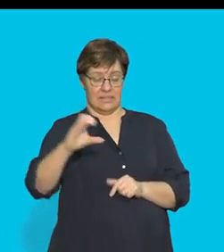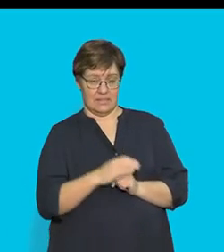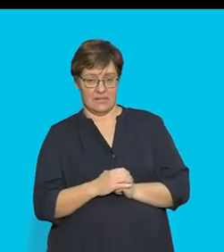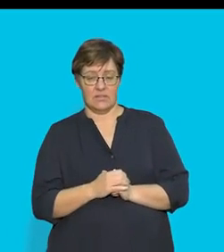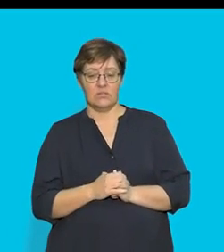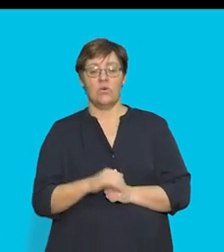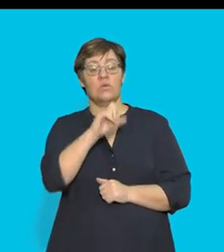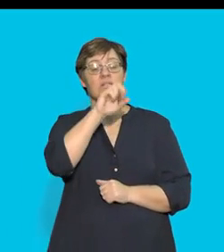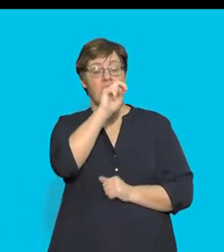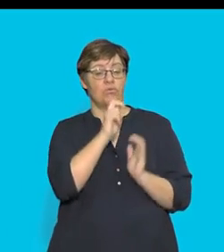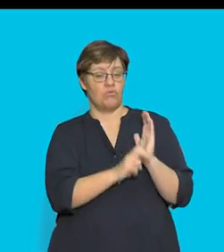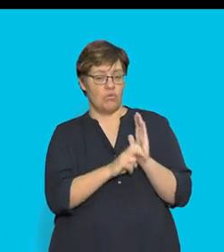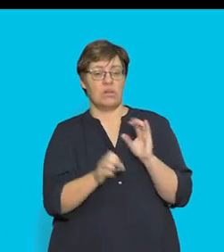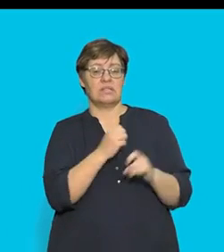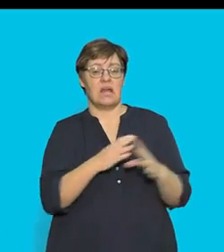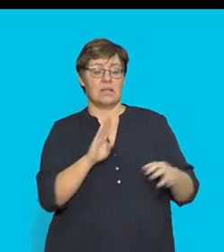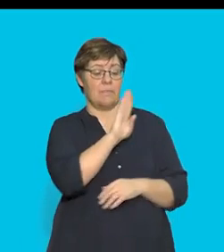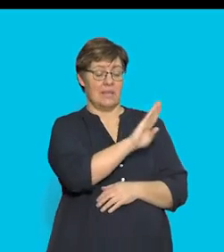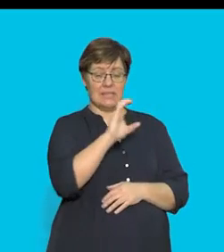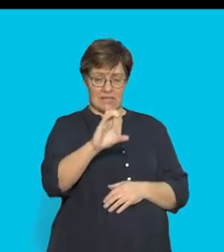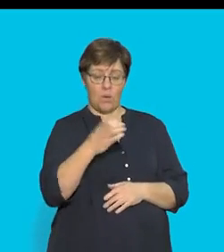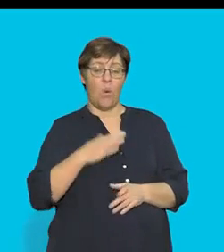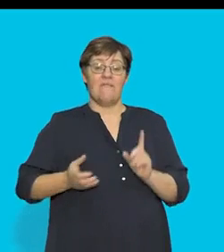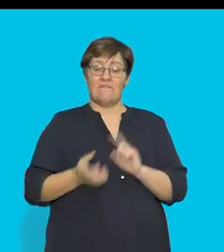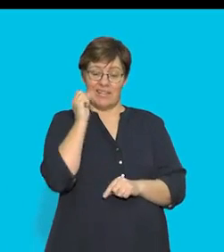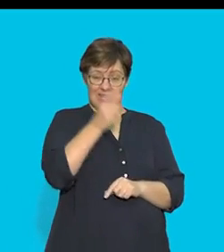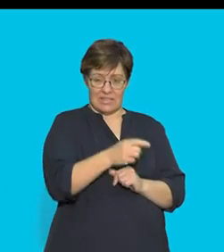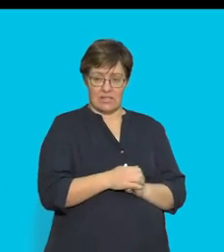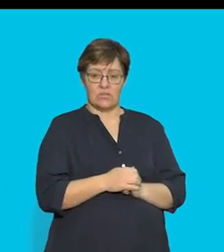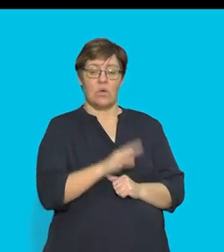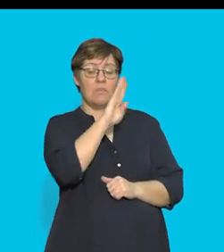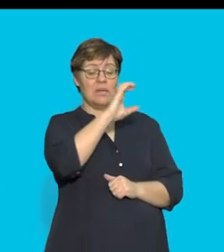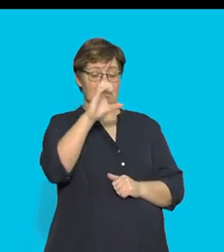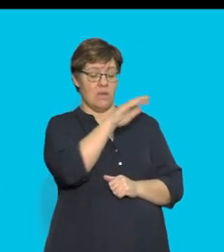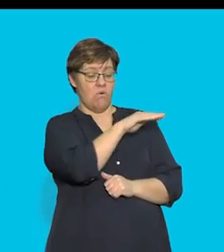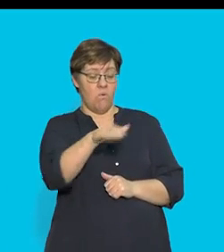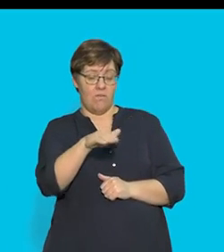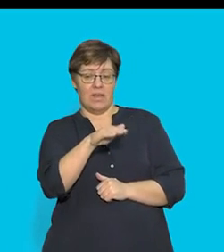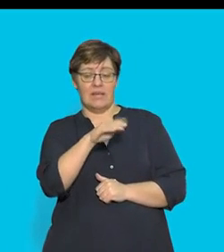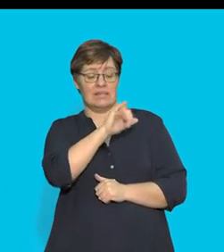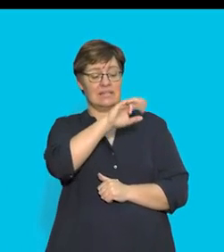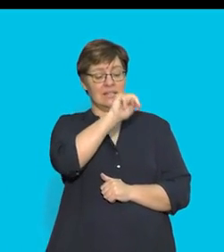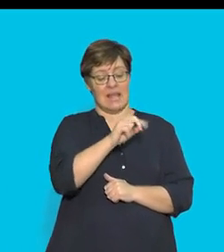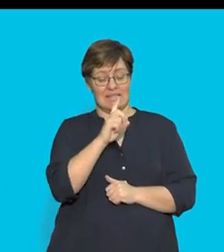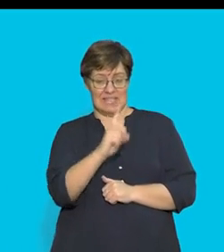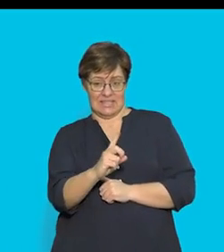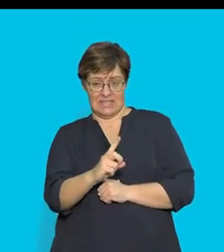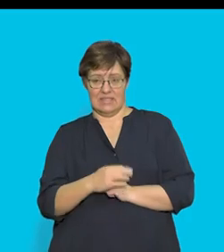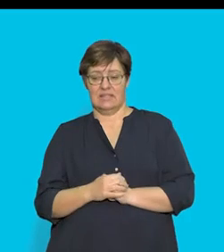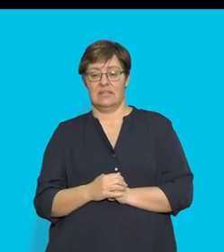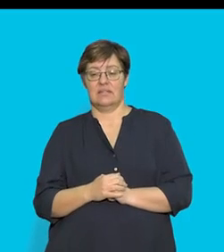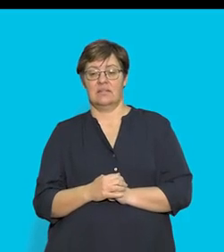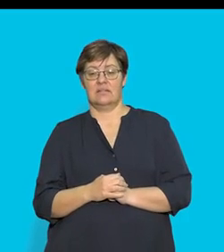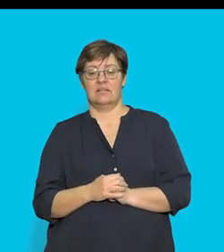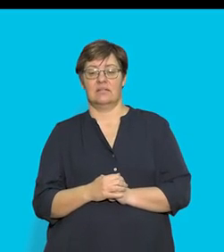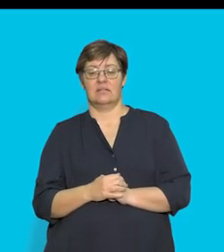to begin with BC because that's what we've got to find. Okay, so we're going to have BC in the numerator. So BC and the sine across it, which is